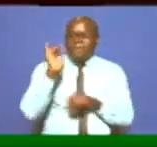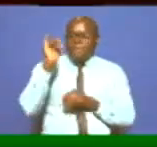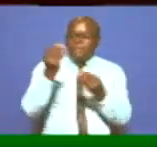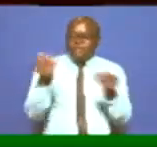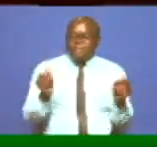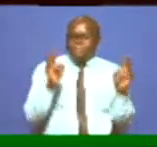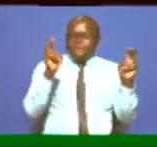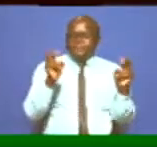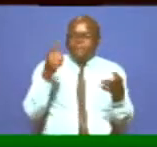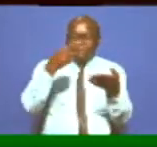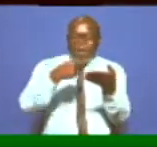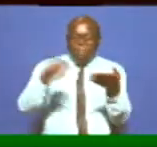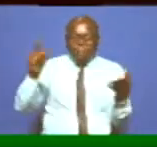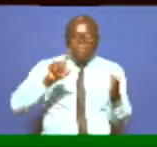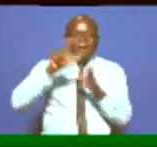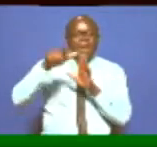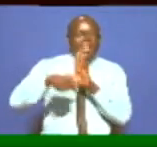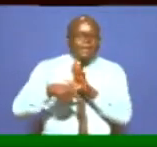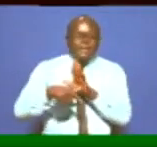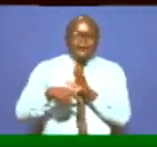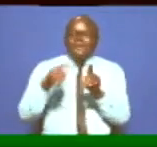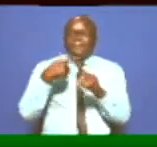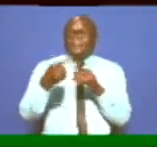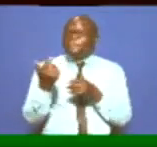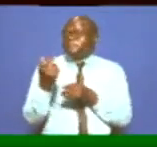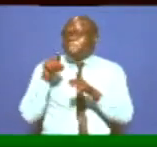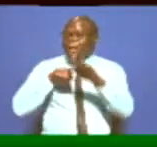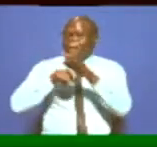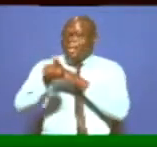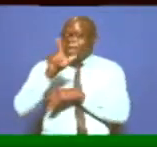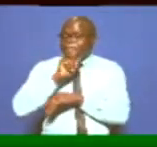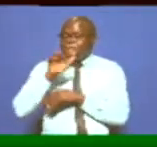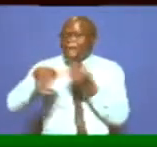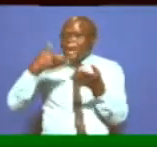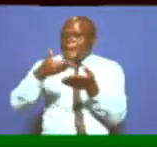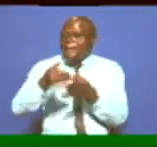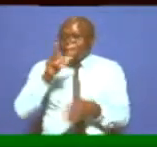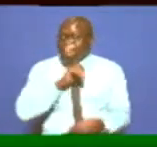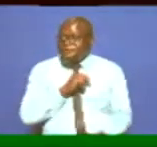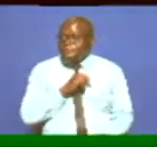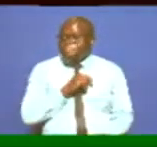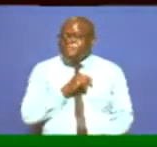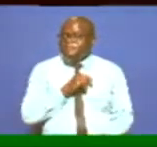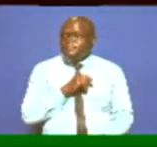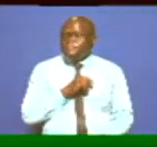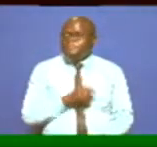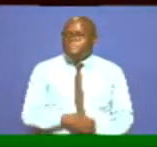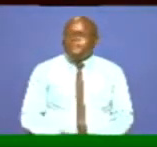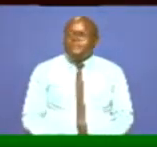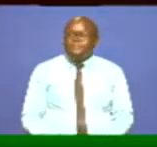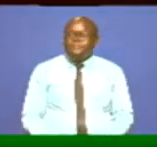approval later. So, but is he in here? Put off this mic.